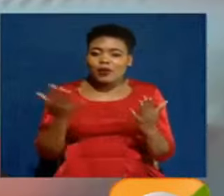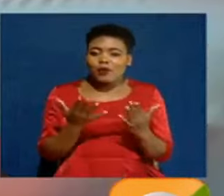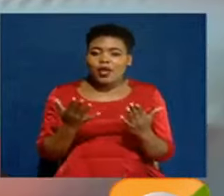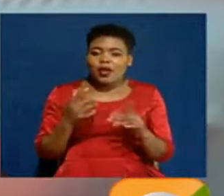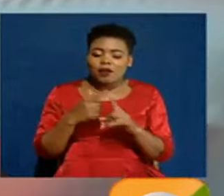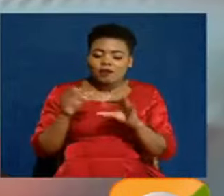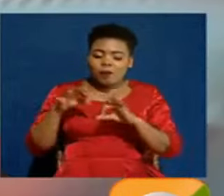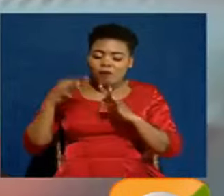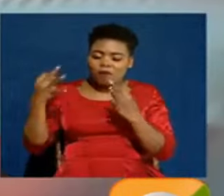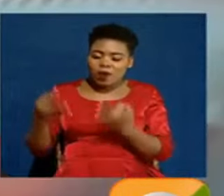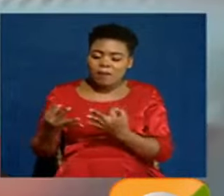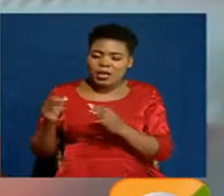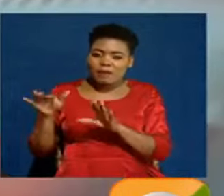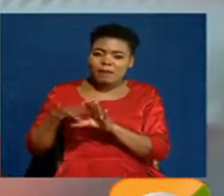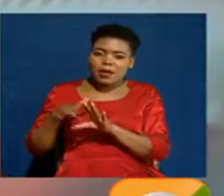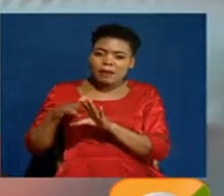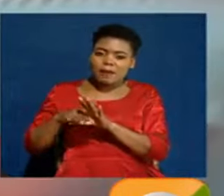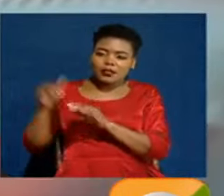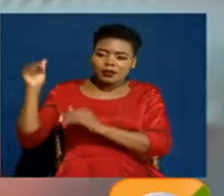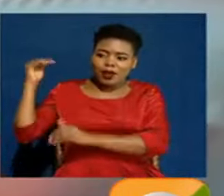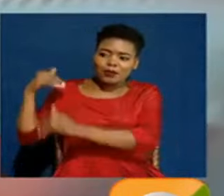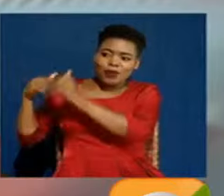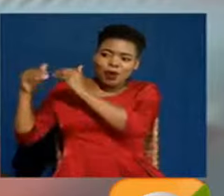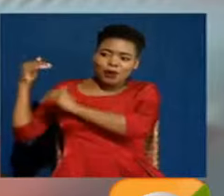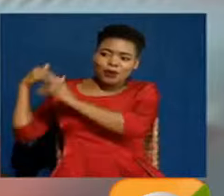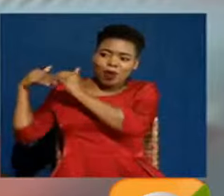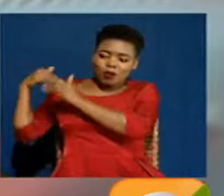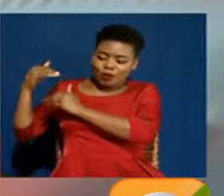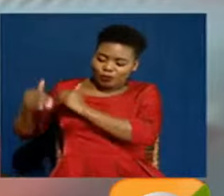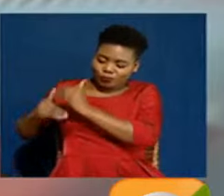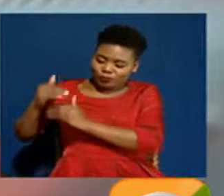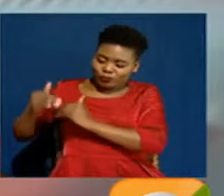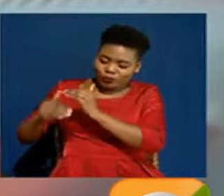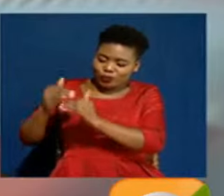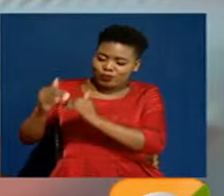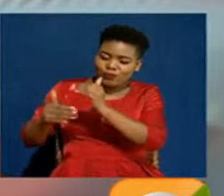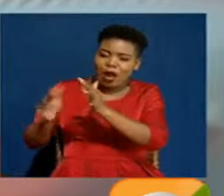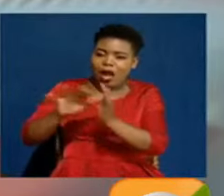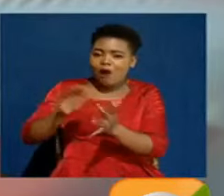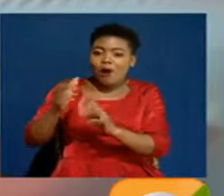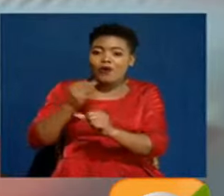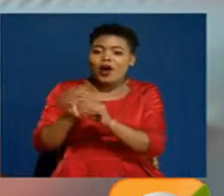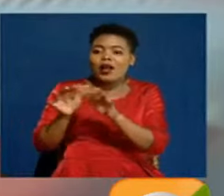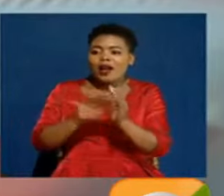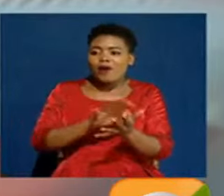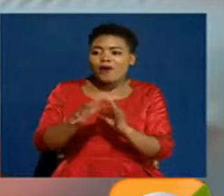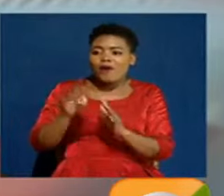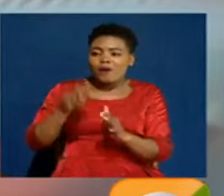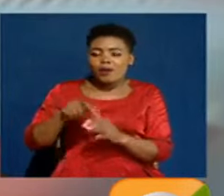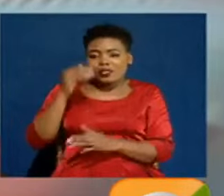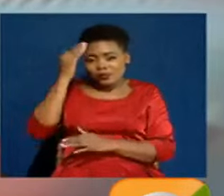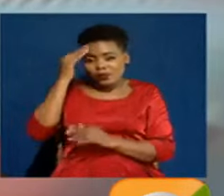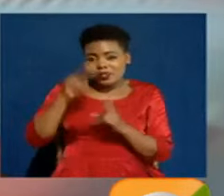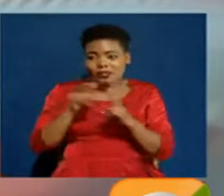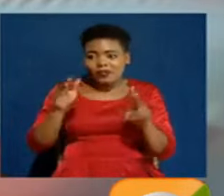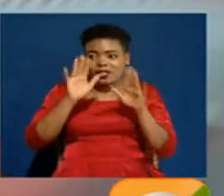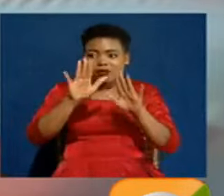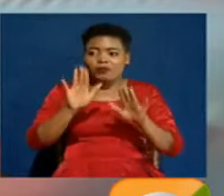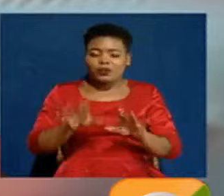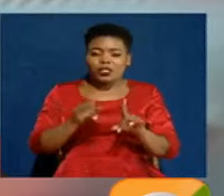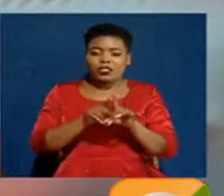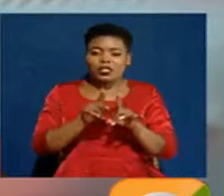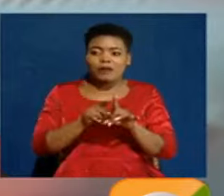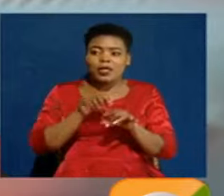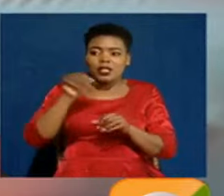from previous colleagues, you know, that you worked with, and even your seniors in